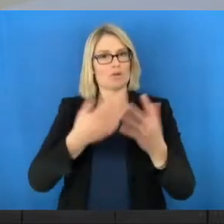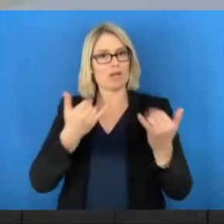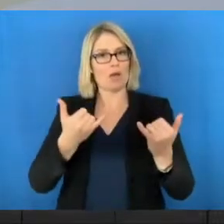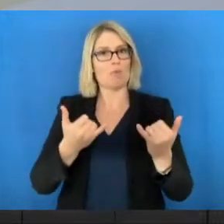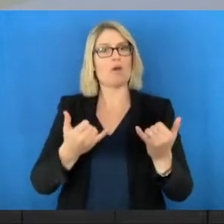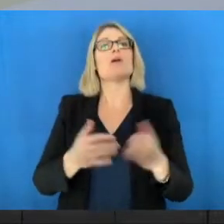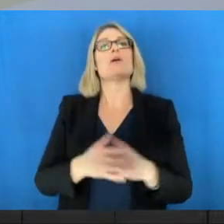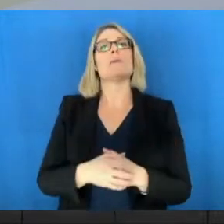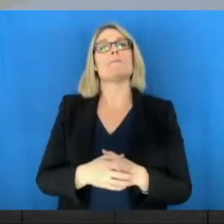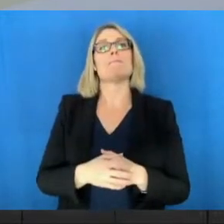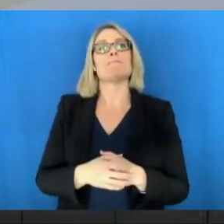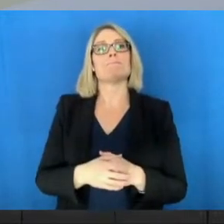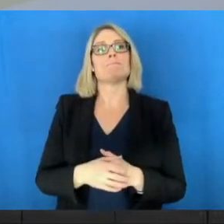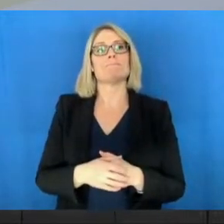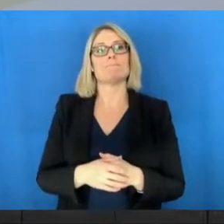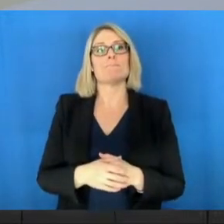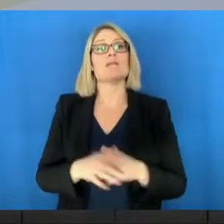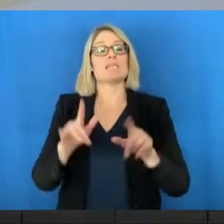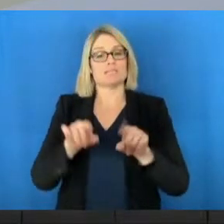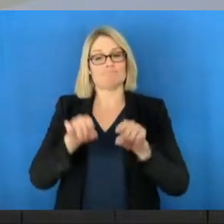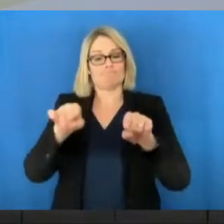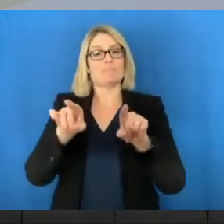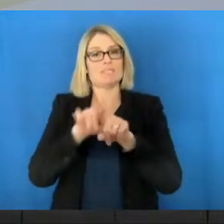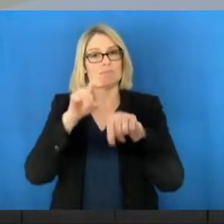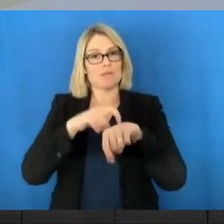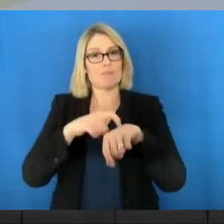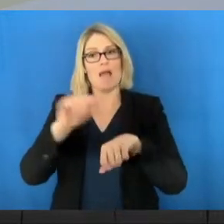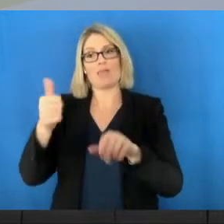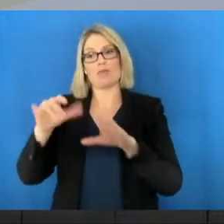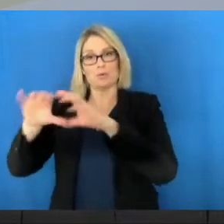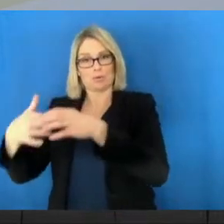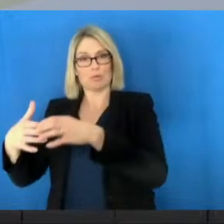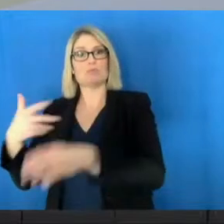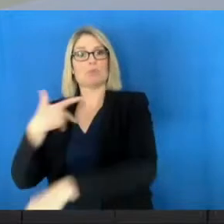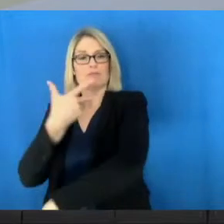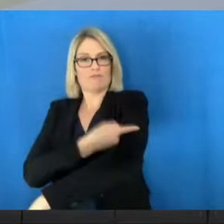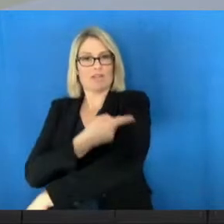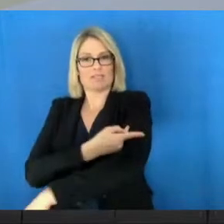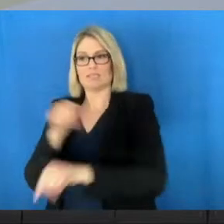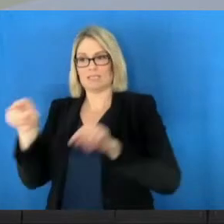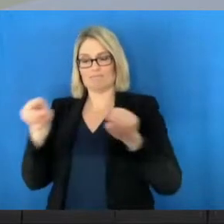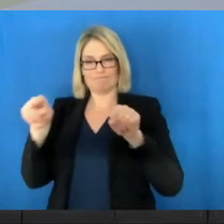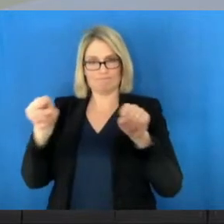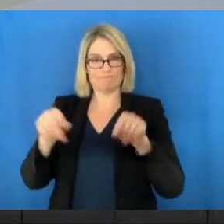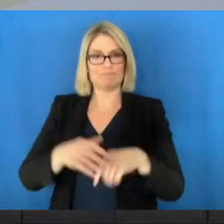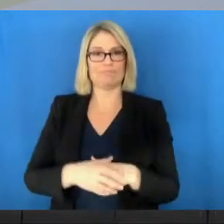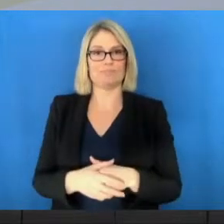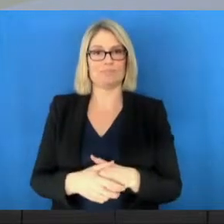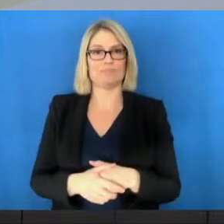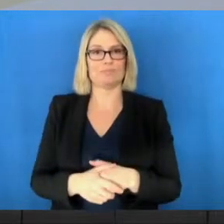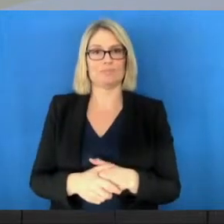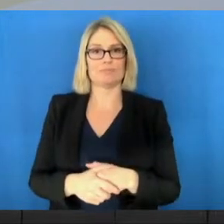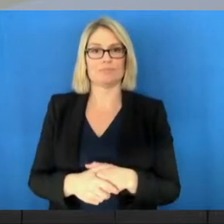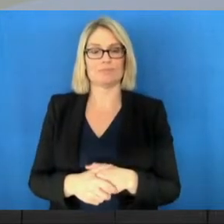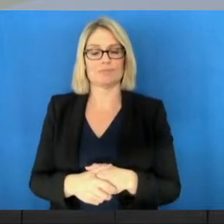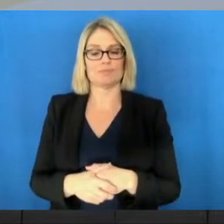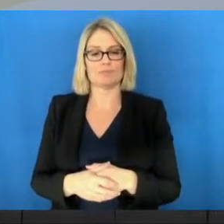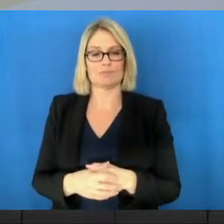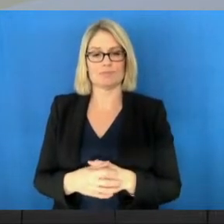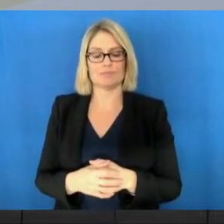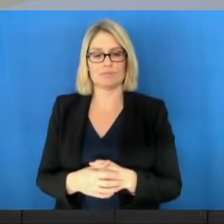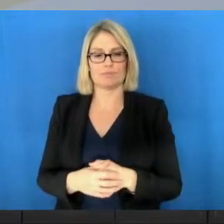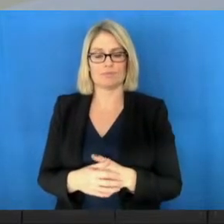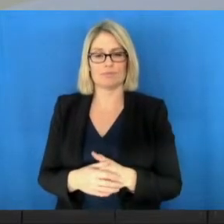as we try to get them vaccinated. But it's, so I think overall it's